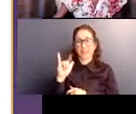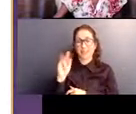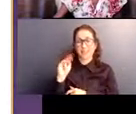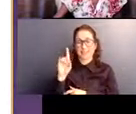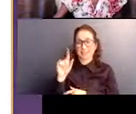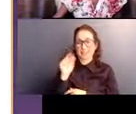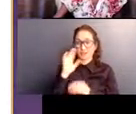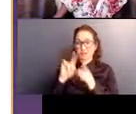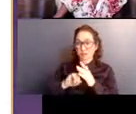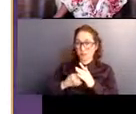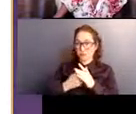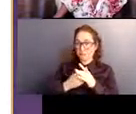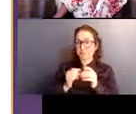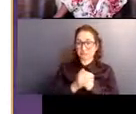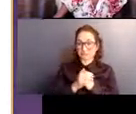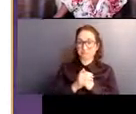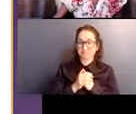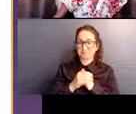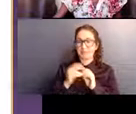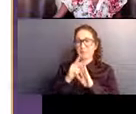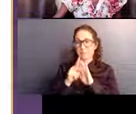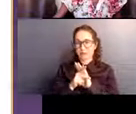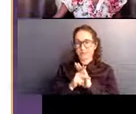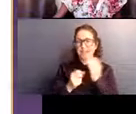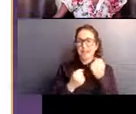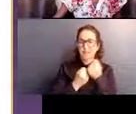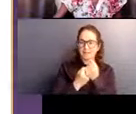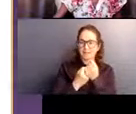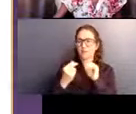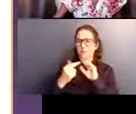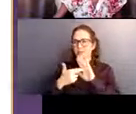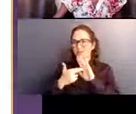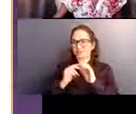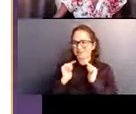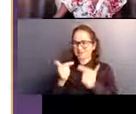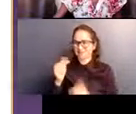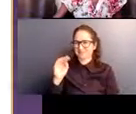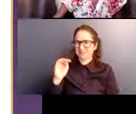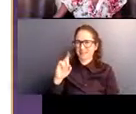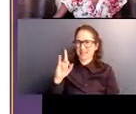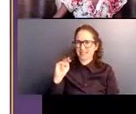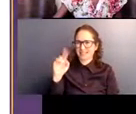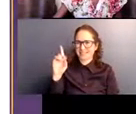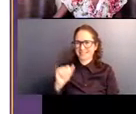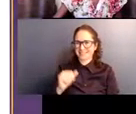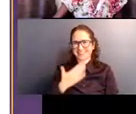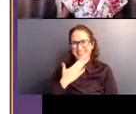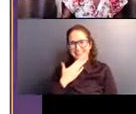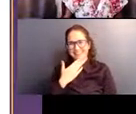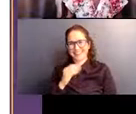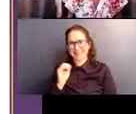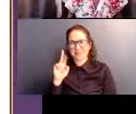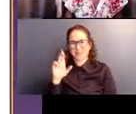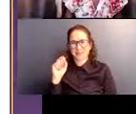the first part of our agenda, policy advocacy and representation. Take it away, Ms. Ford. Thank you so much, Mr.